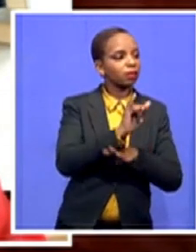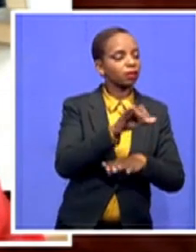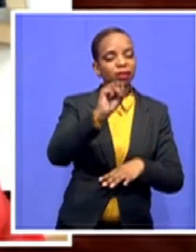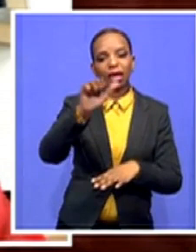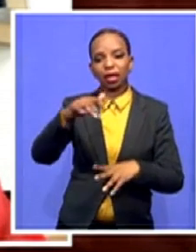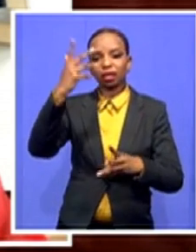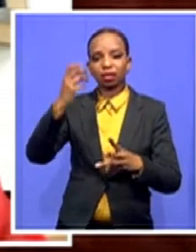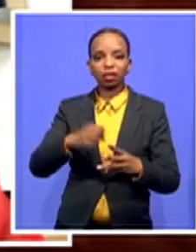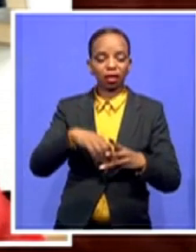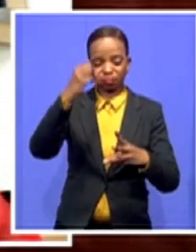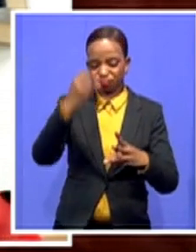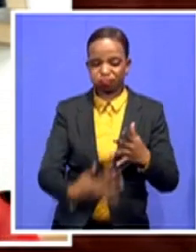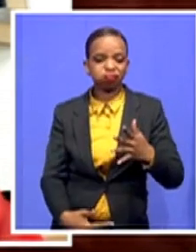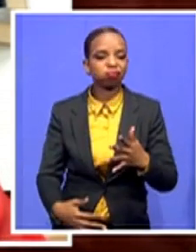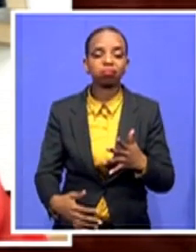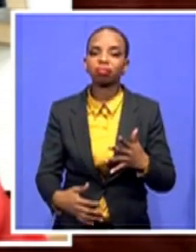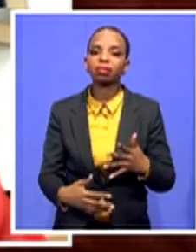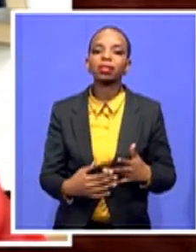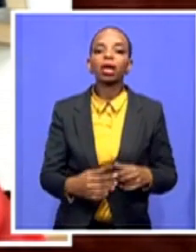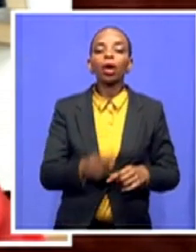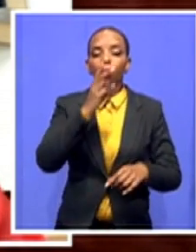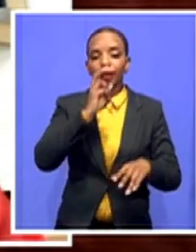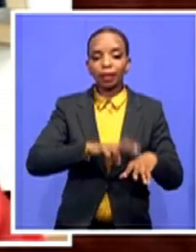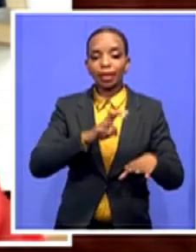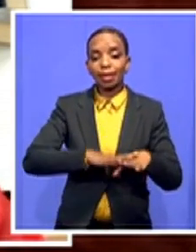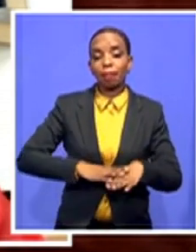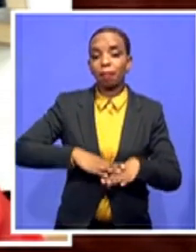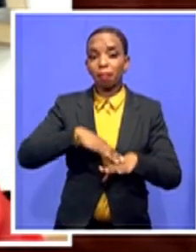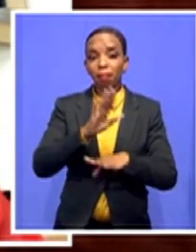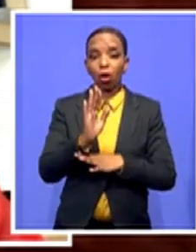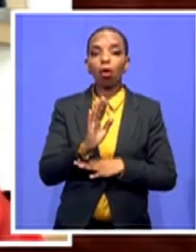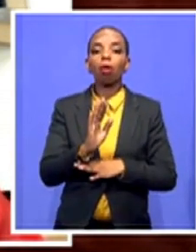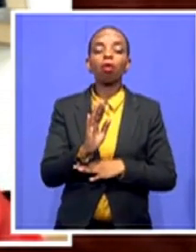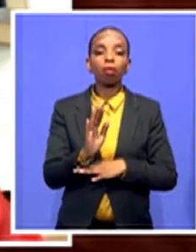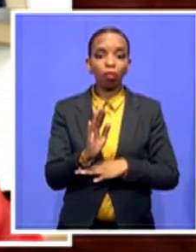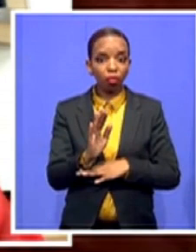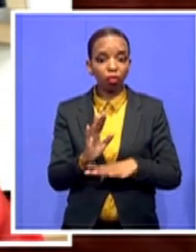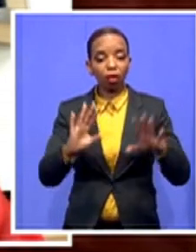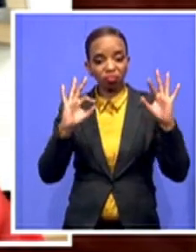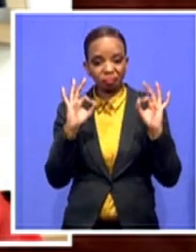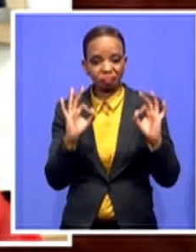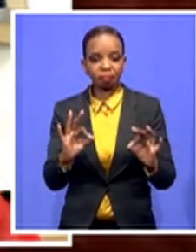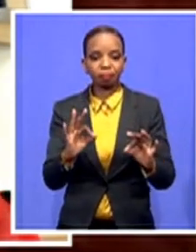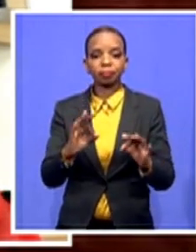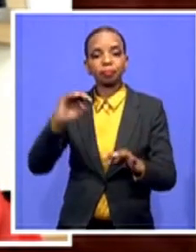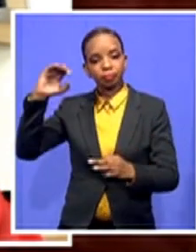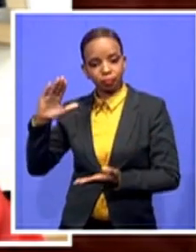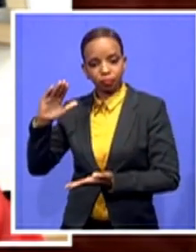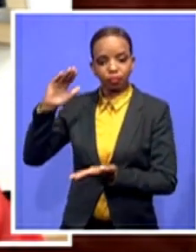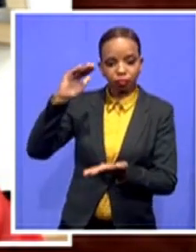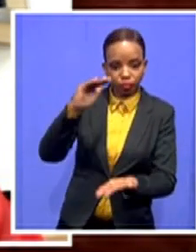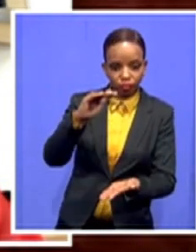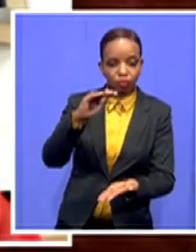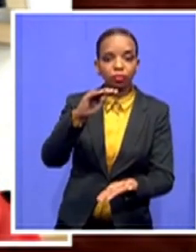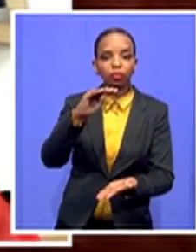need a more significant stimulus package, and we hope that a